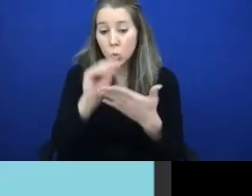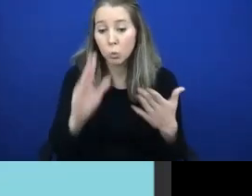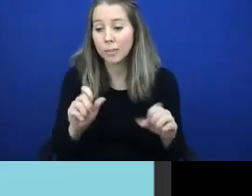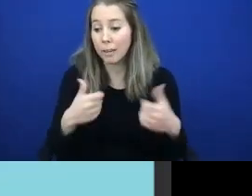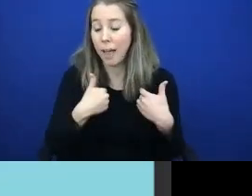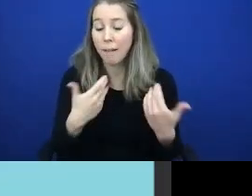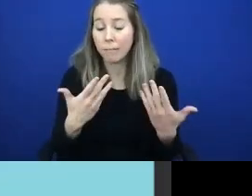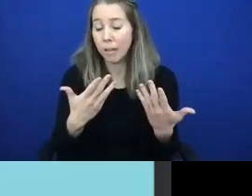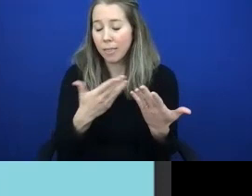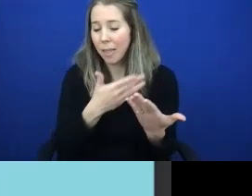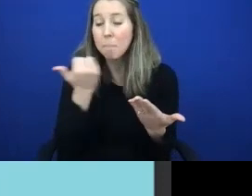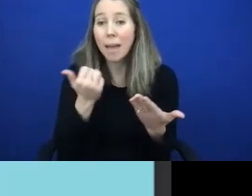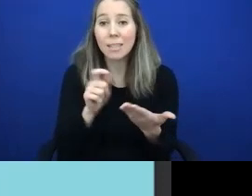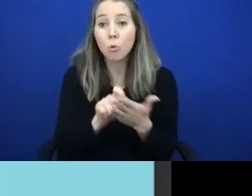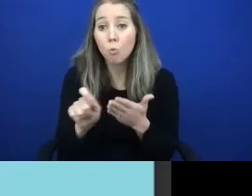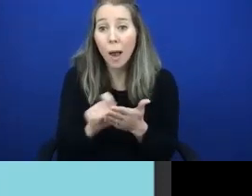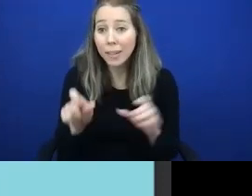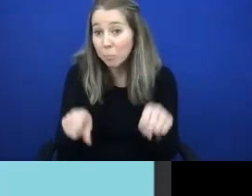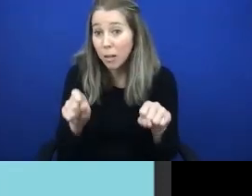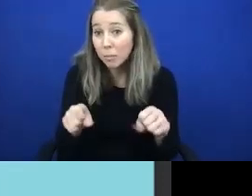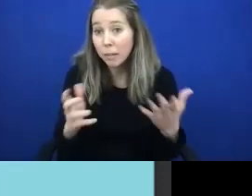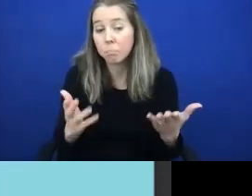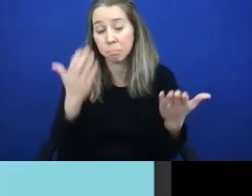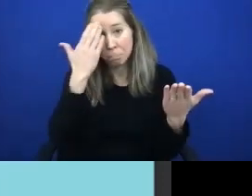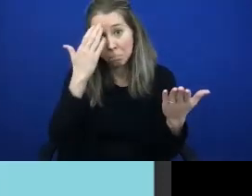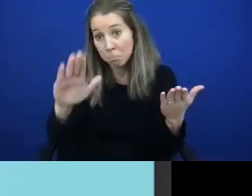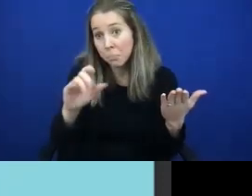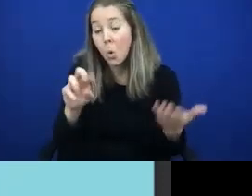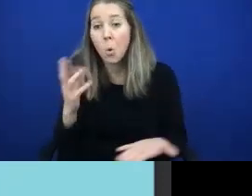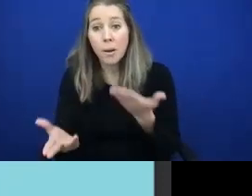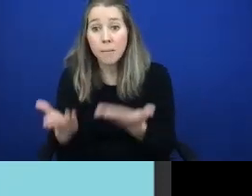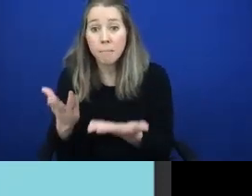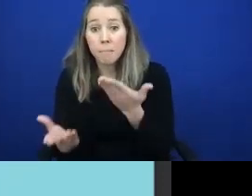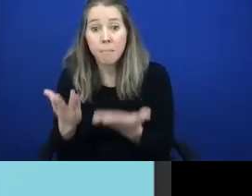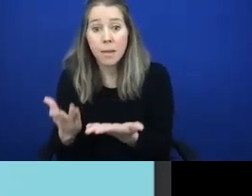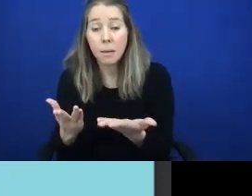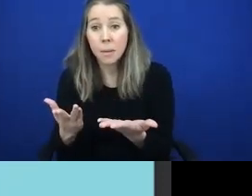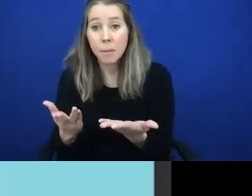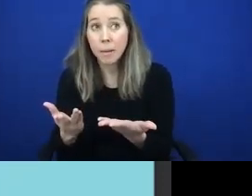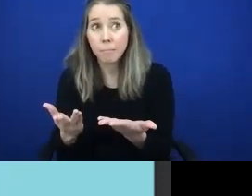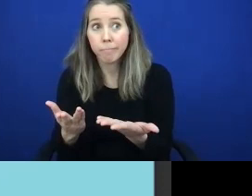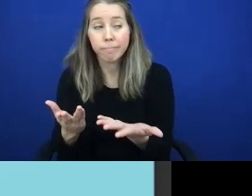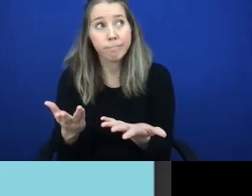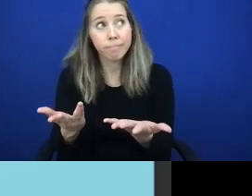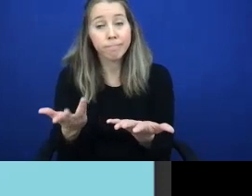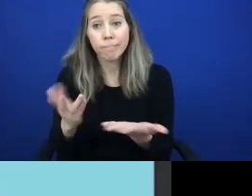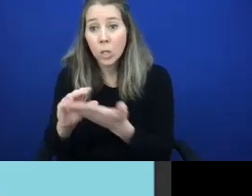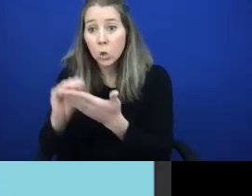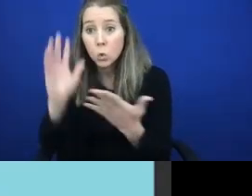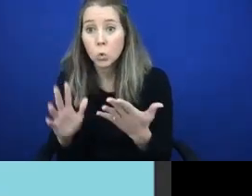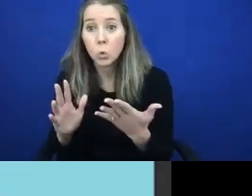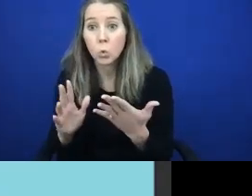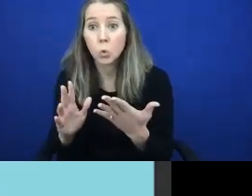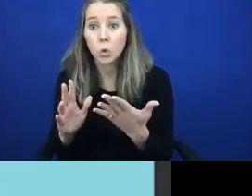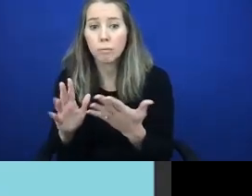the best writing that they possibly can? I don't know. Or we might have a student just